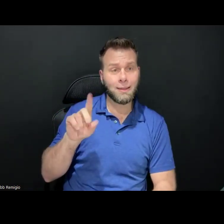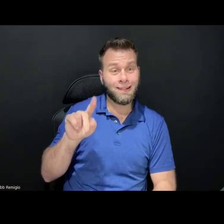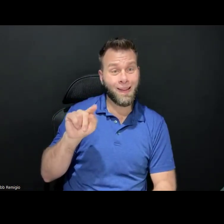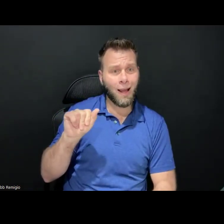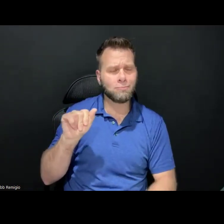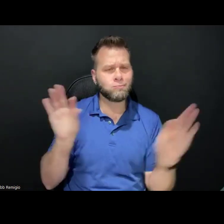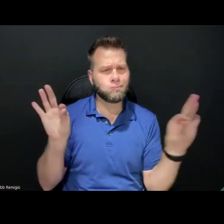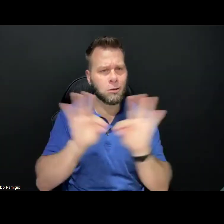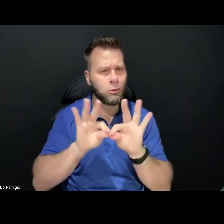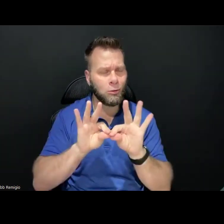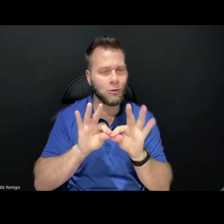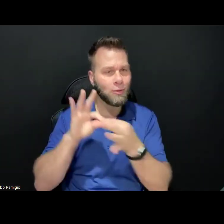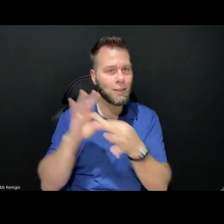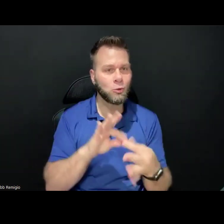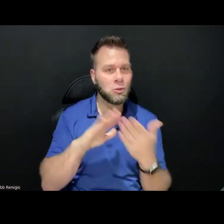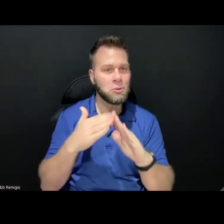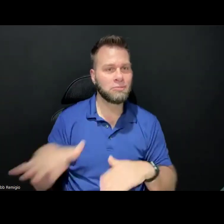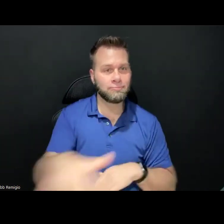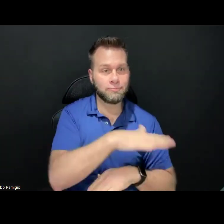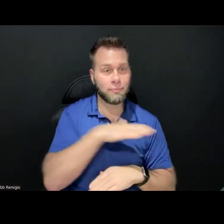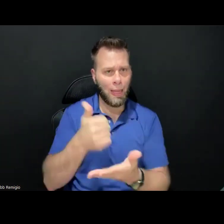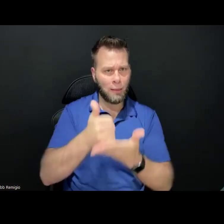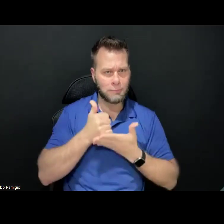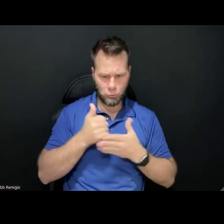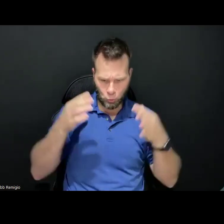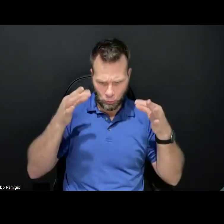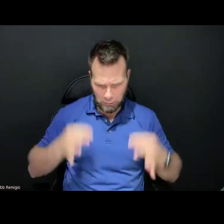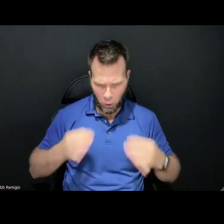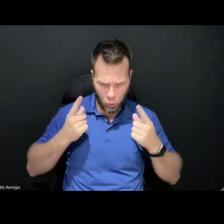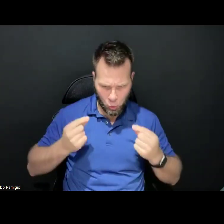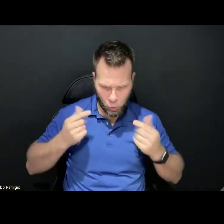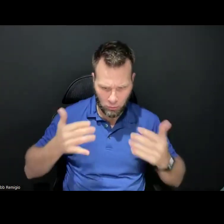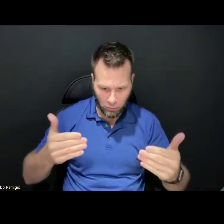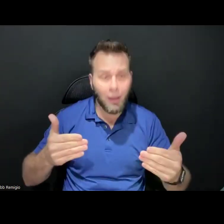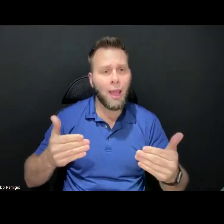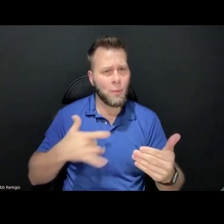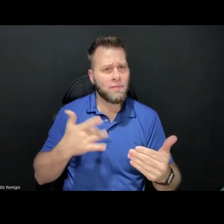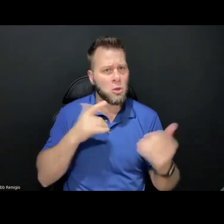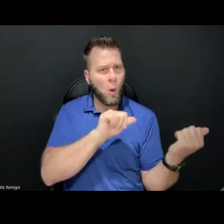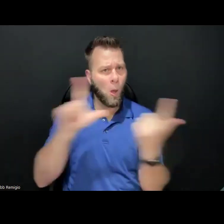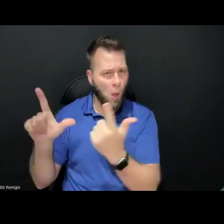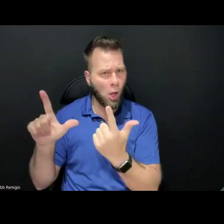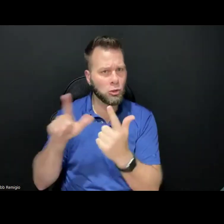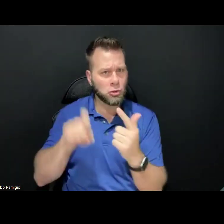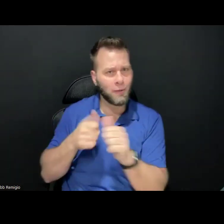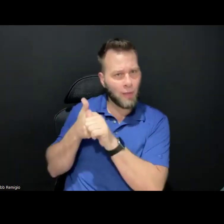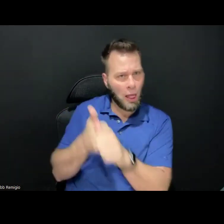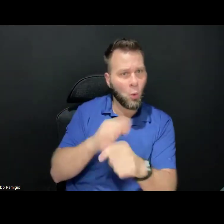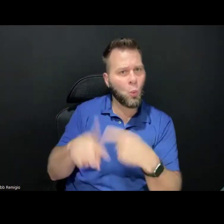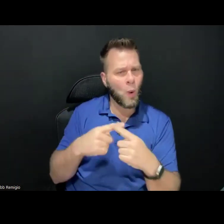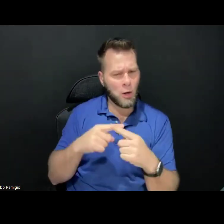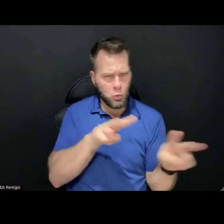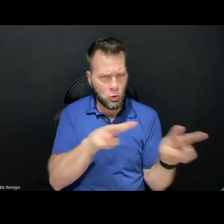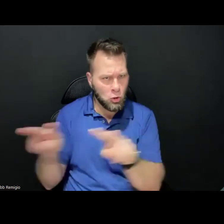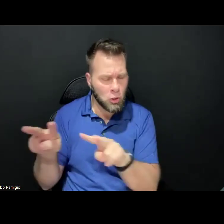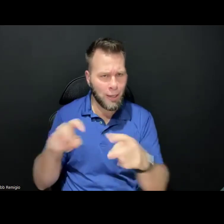in community. It's a guide for us in our work, and we think it should be a guide for all of us as we try to come up with solutions to the problems that our communities